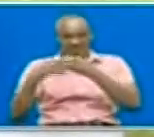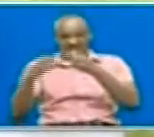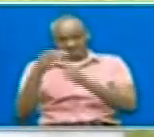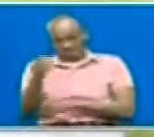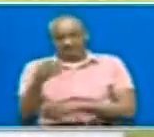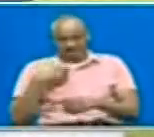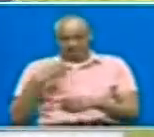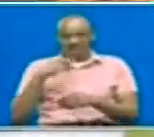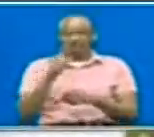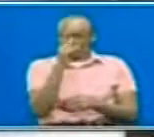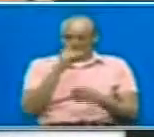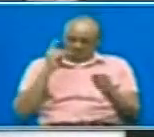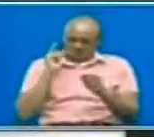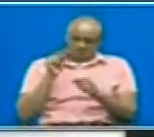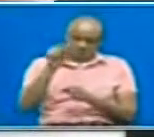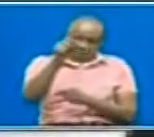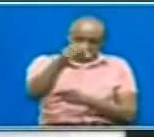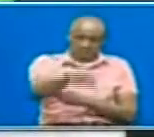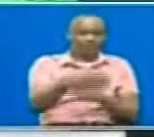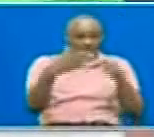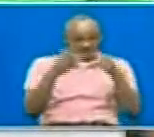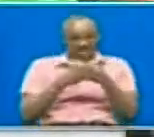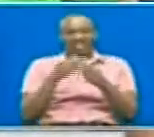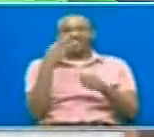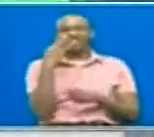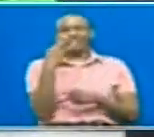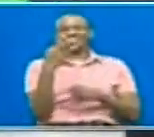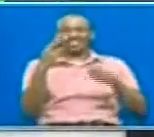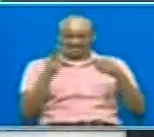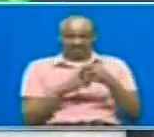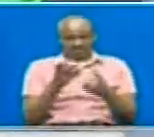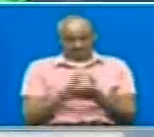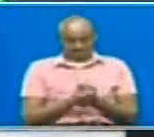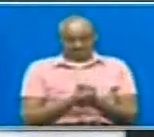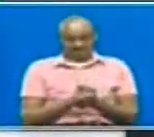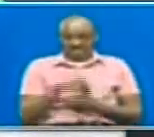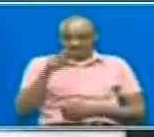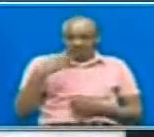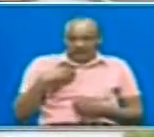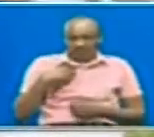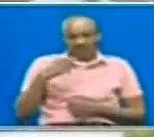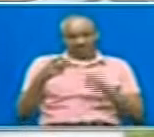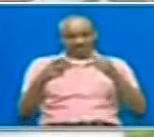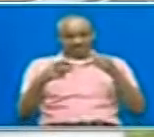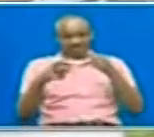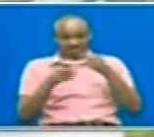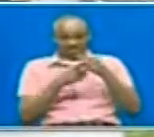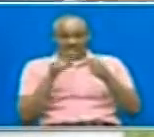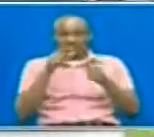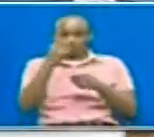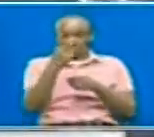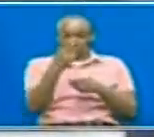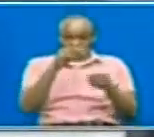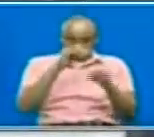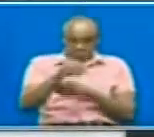before dropping a single shot in hole 9 for a total of 37 in the front 9. And in the back 9, he shot a 7 pars and dropped 2 shots in the